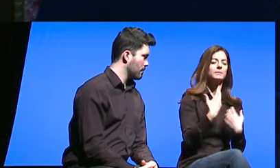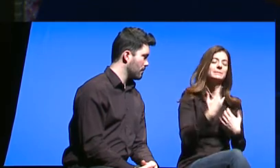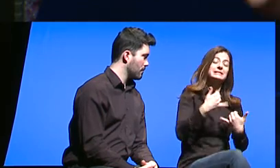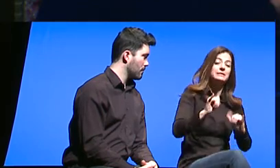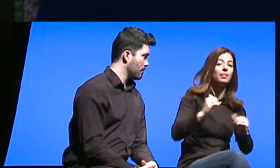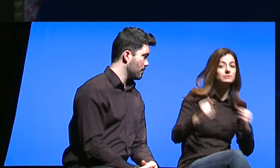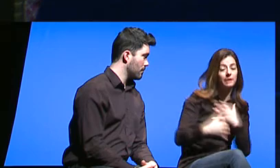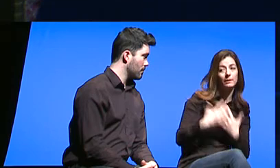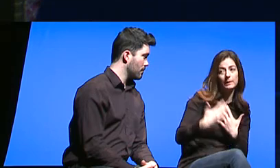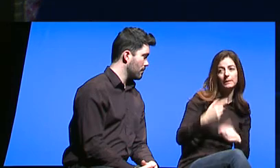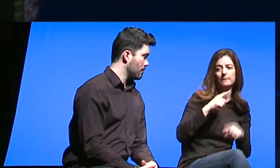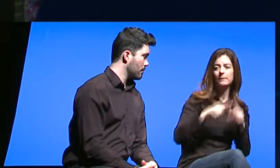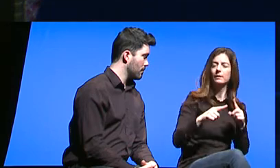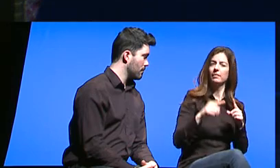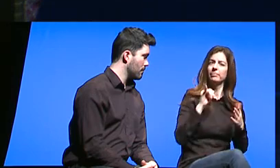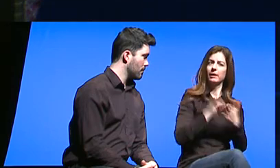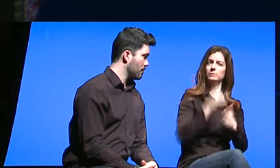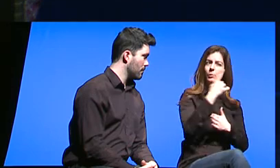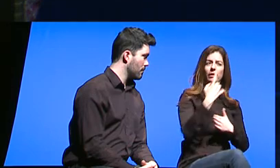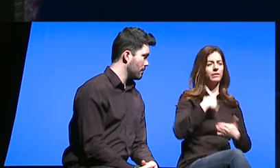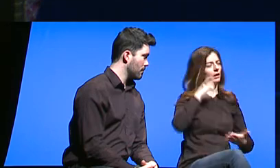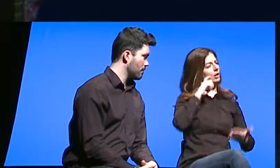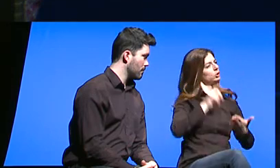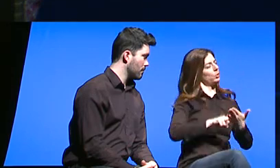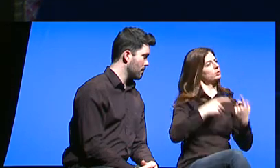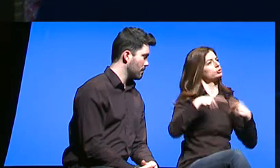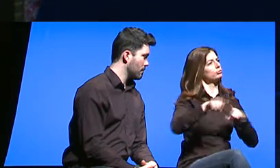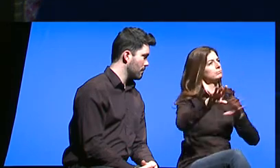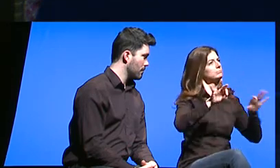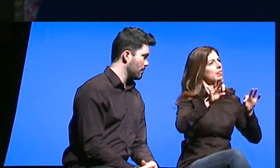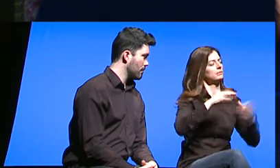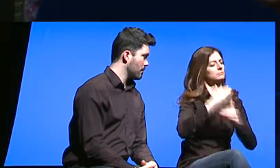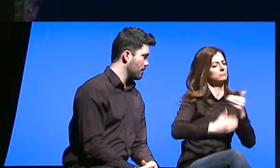it was just a thing that stood out to me in our selection